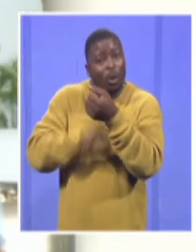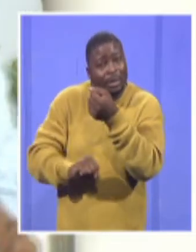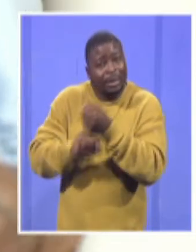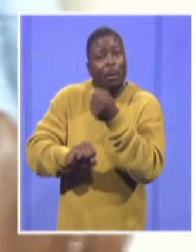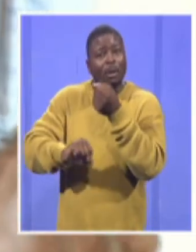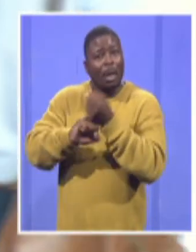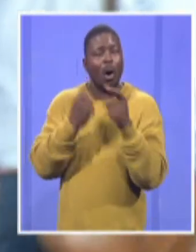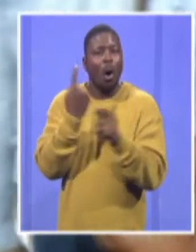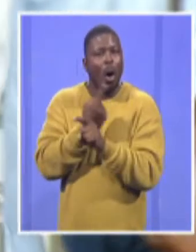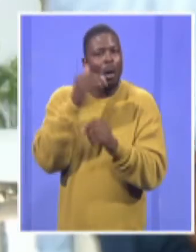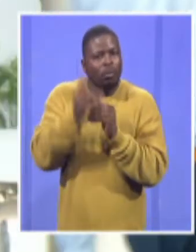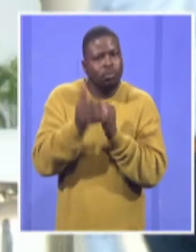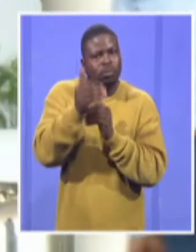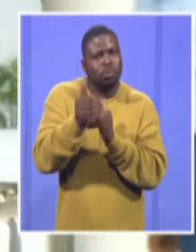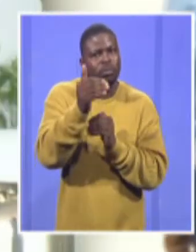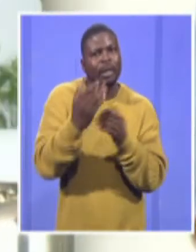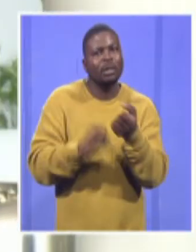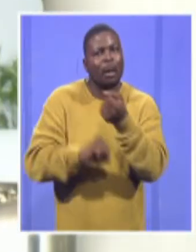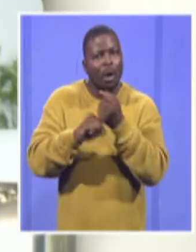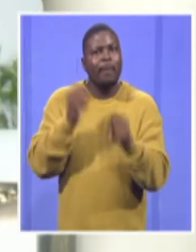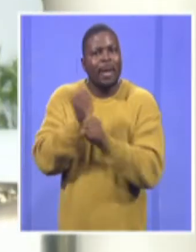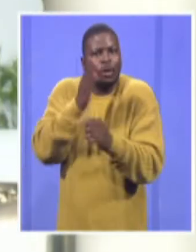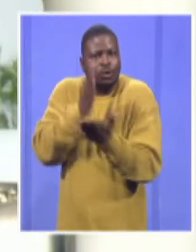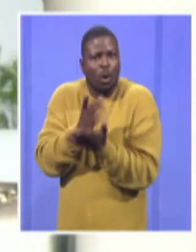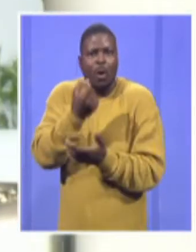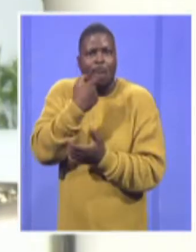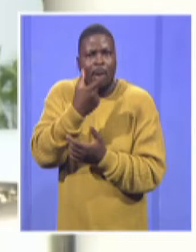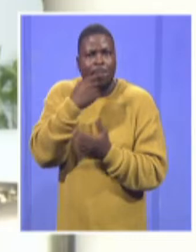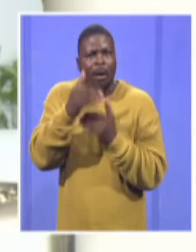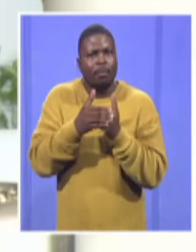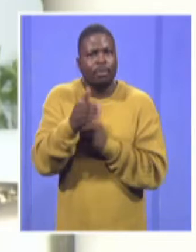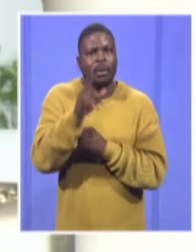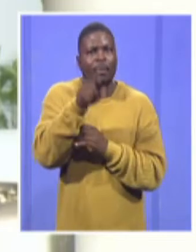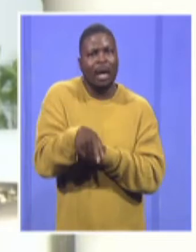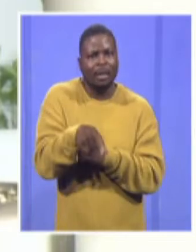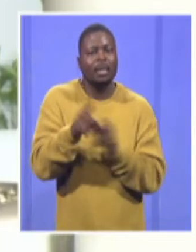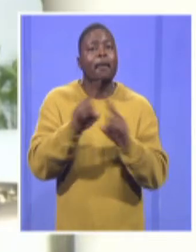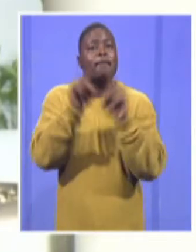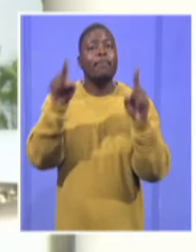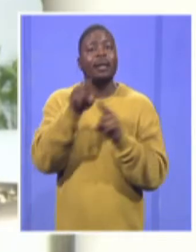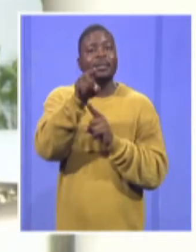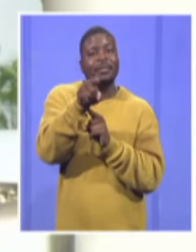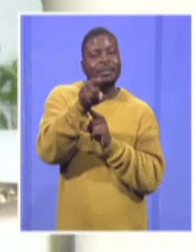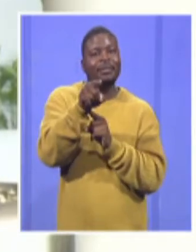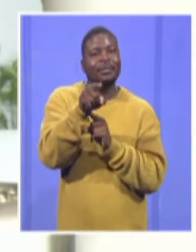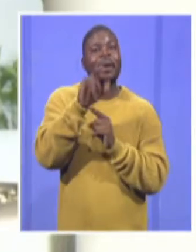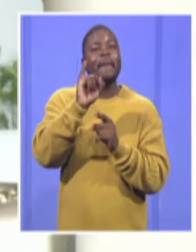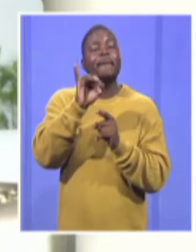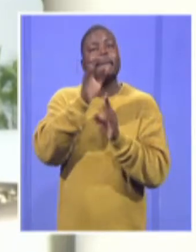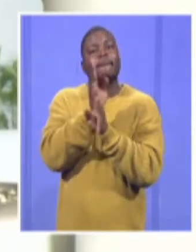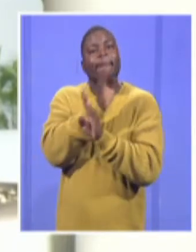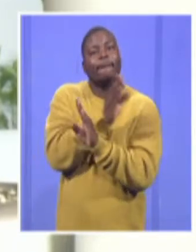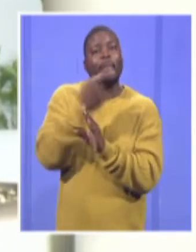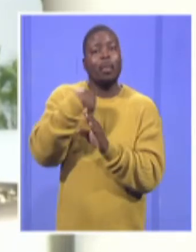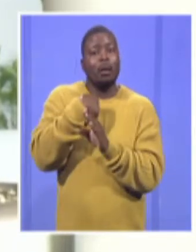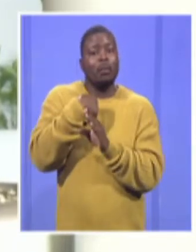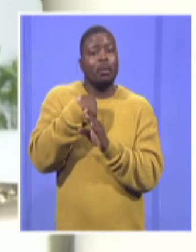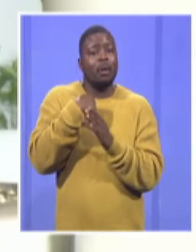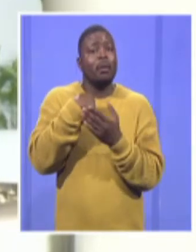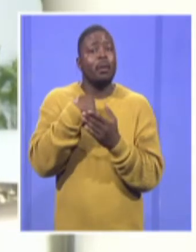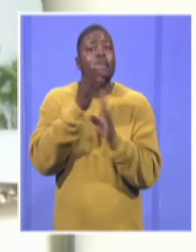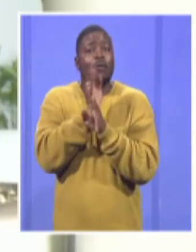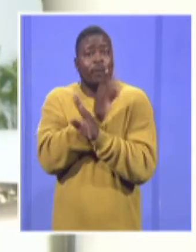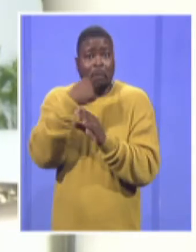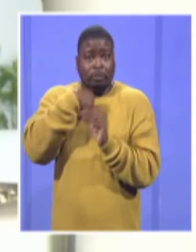pills like you are supposed to. So if you are like I was, when I was not there, I was admitted in hospital